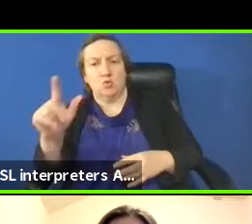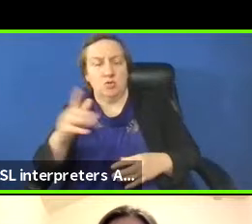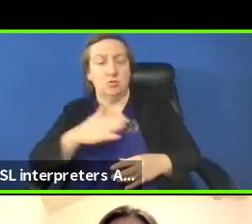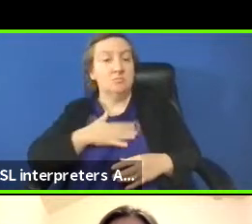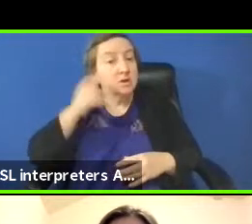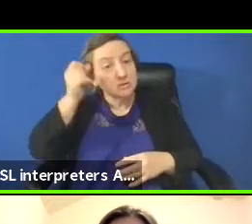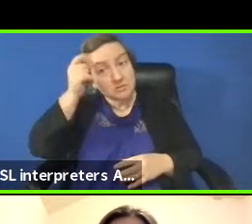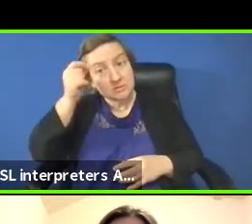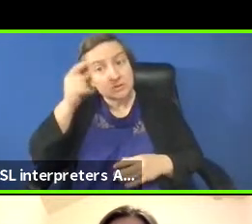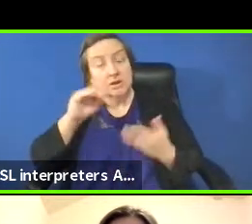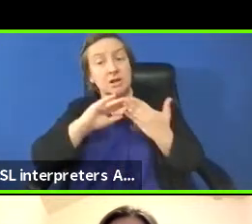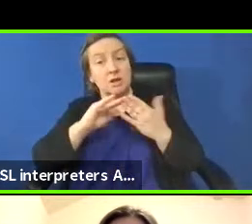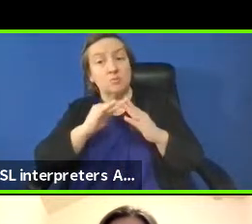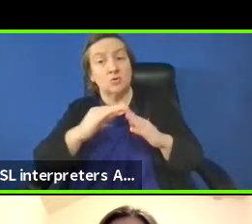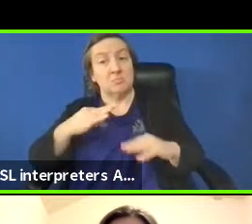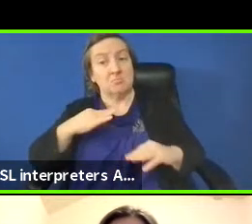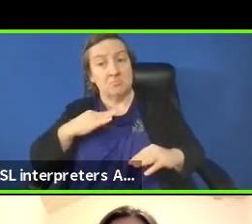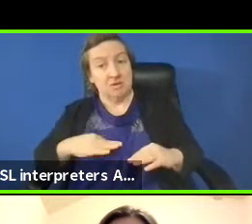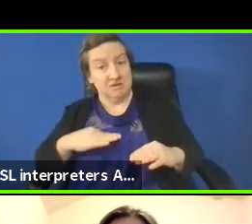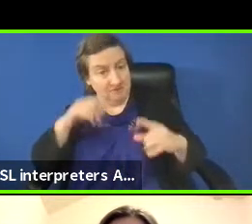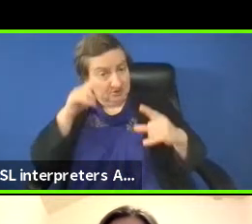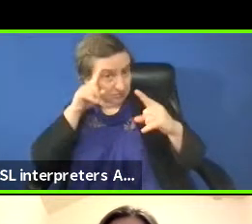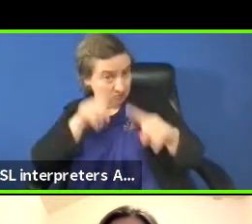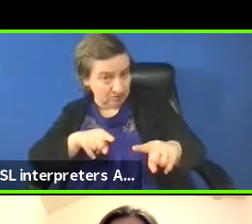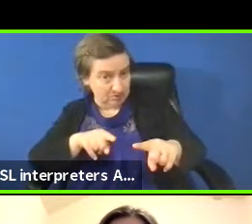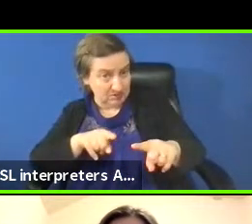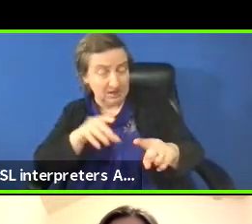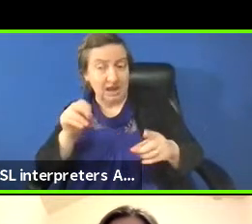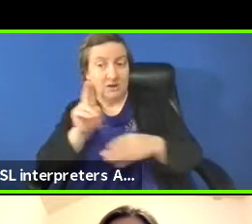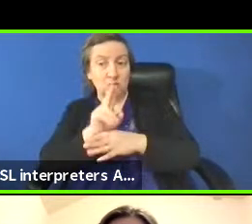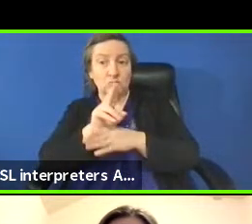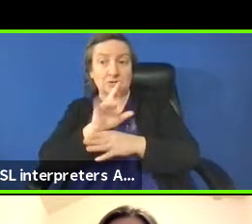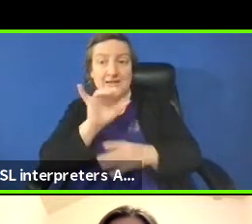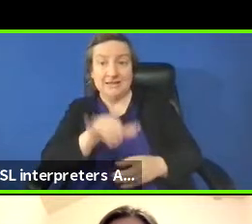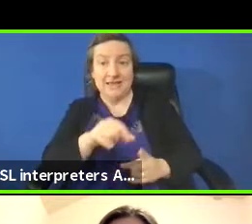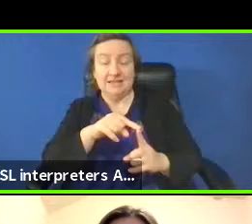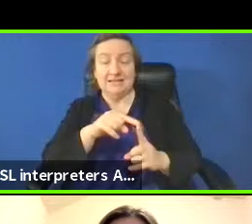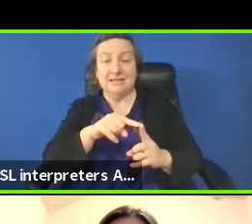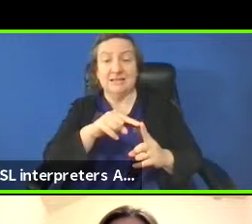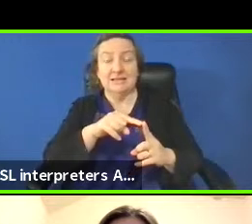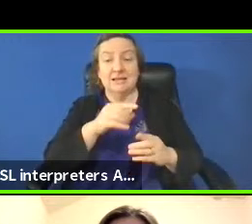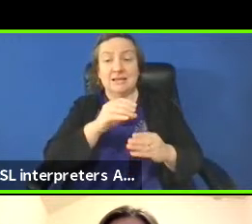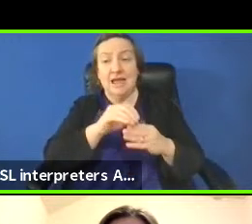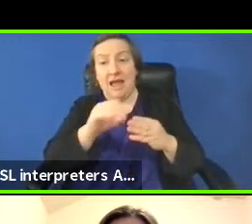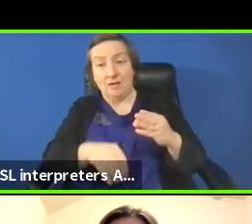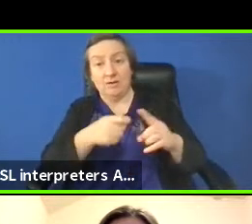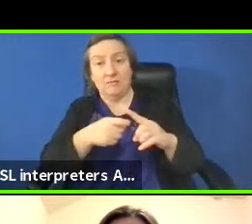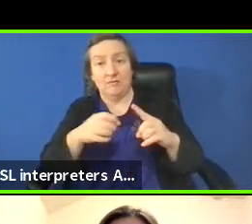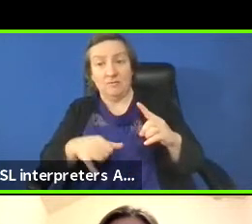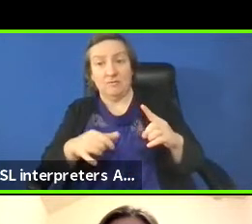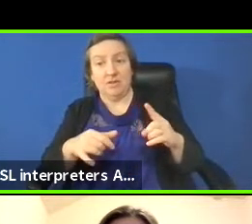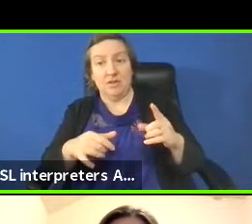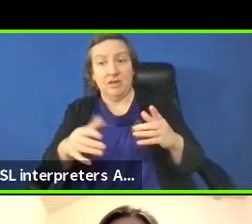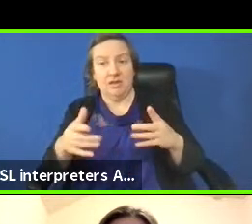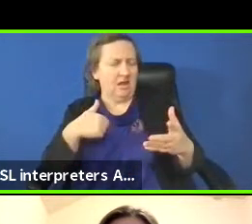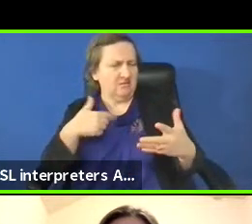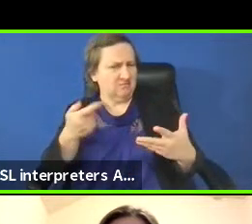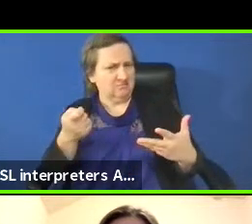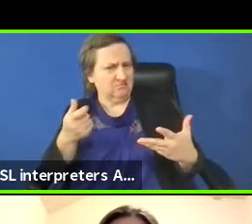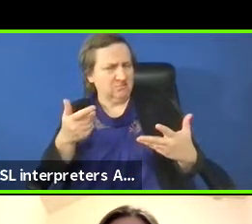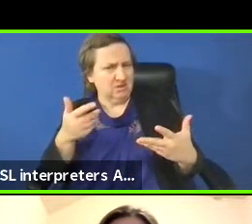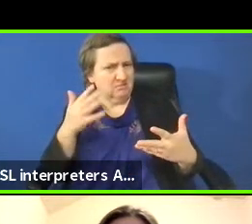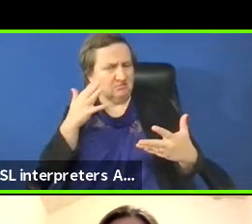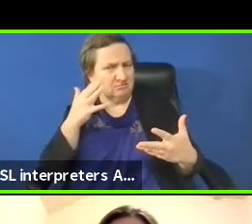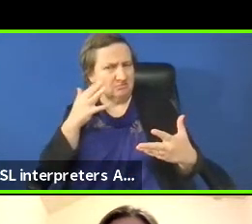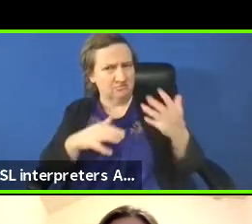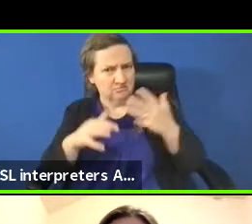understand the community benefit agreement, and then using this as an outcome of that agreement, I'm a bit lost,